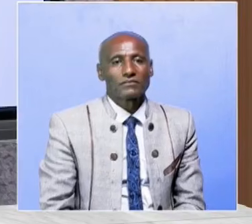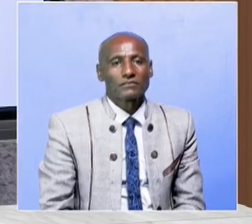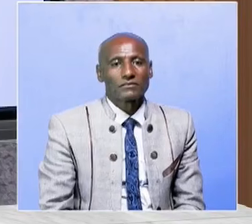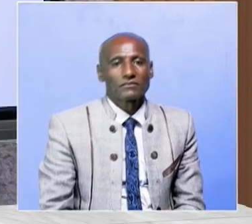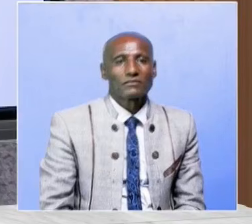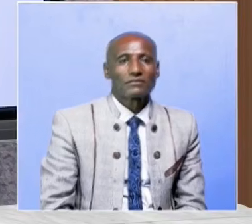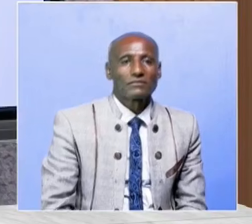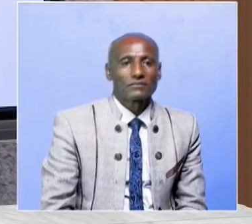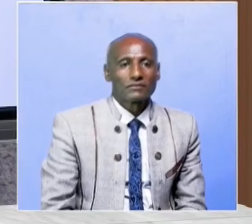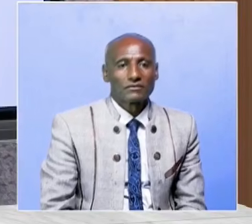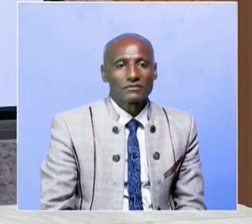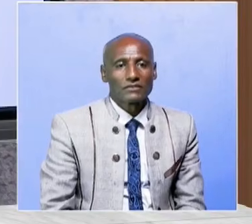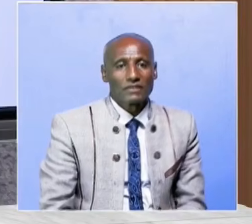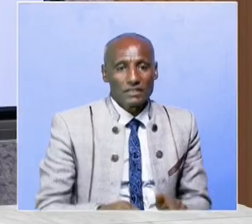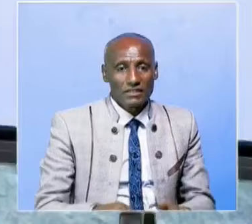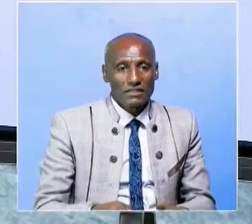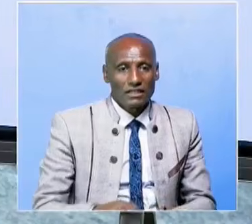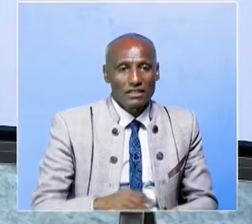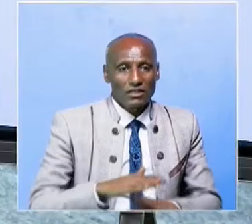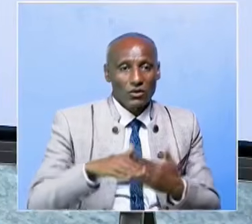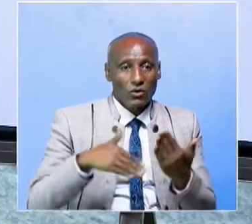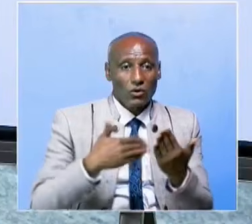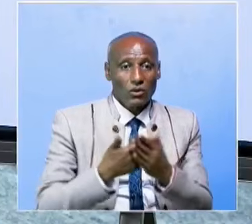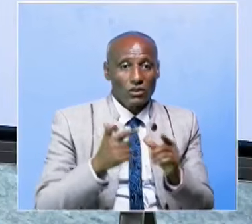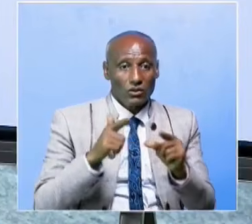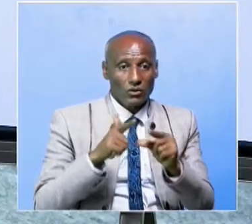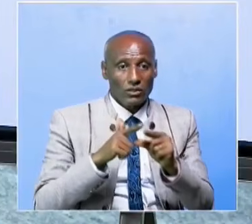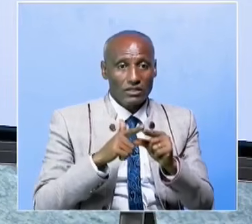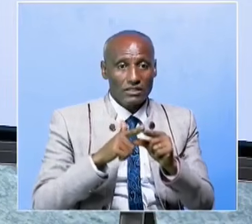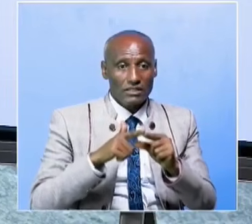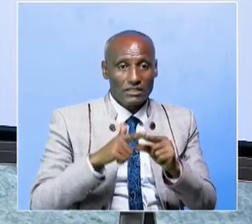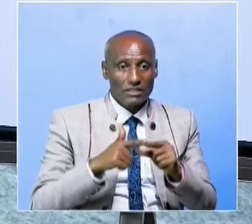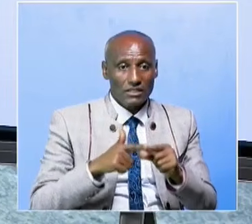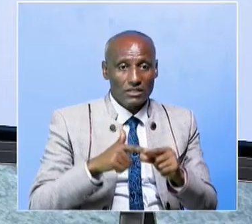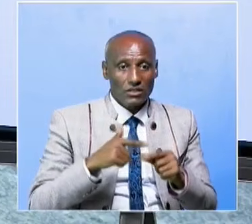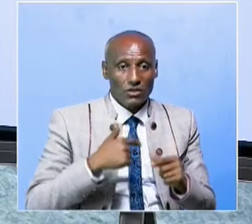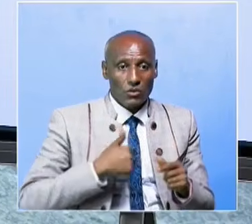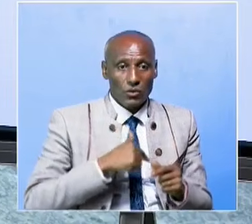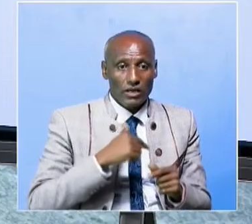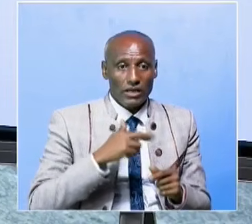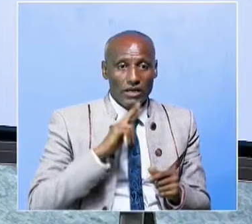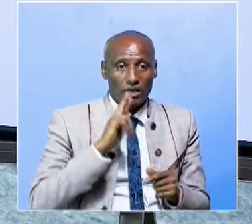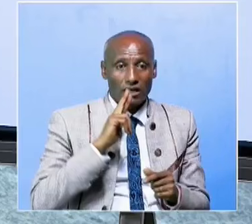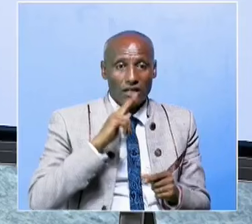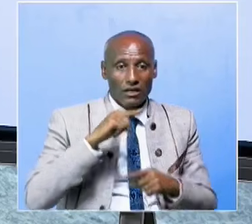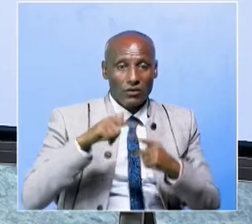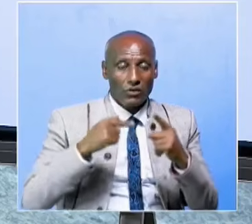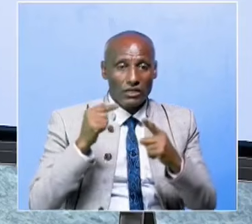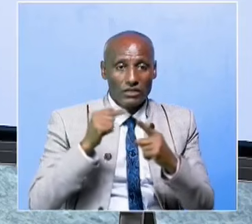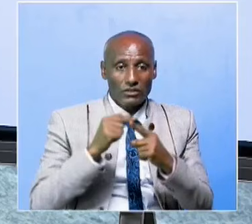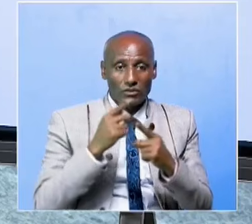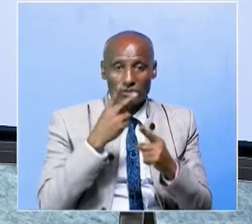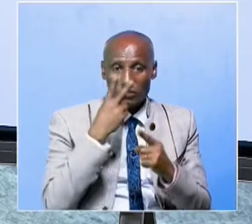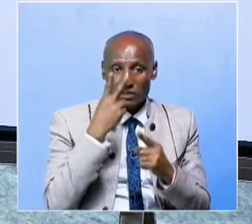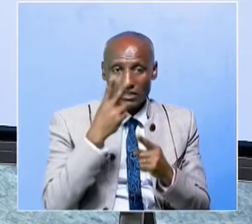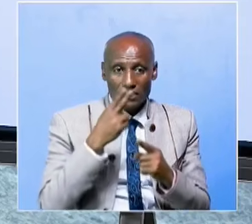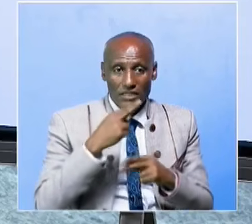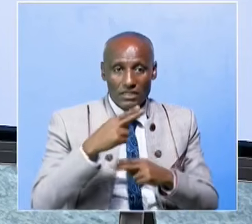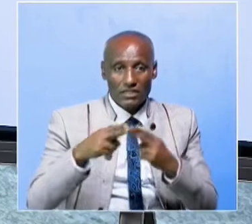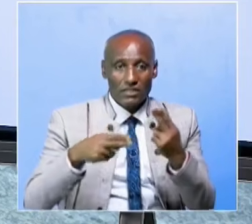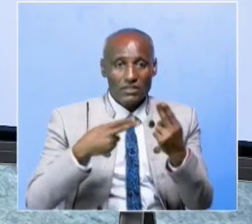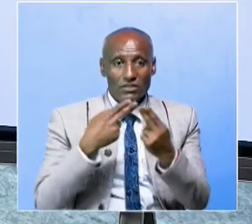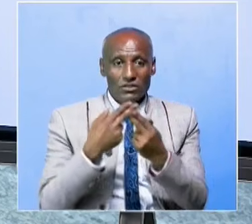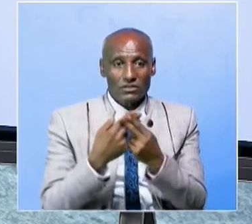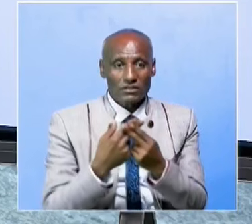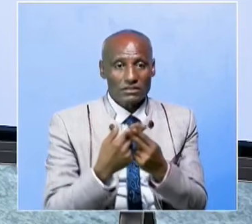So these are all the words that we are going to see in this unit, in this chapter. And I'm sure